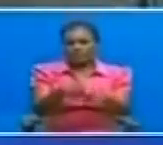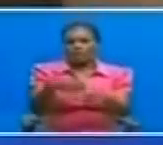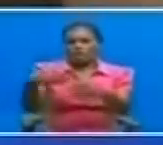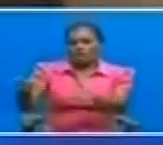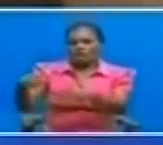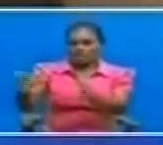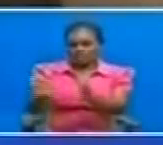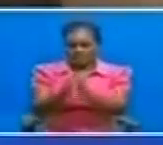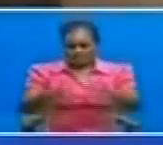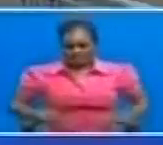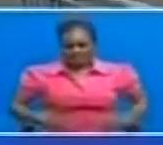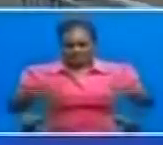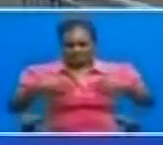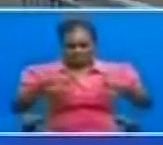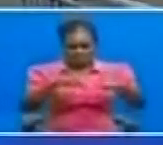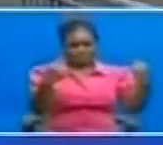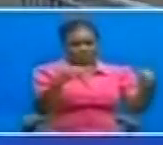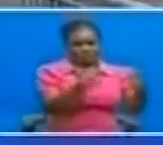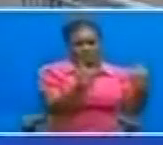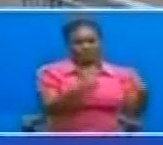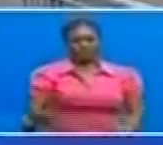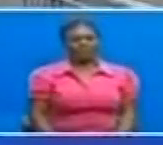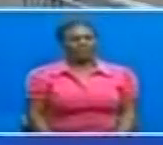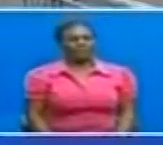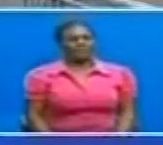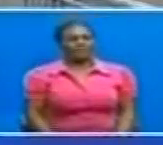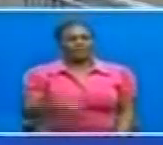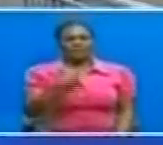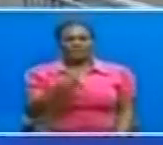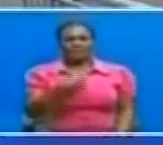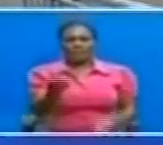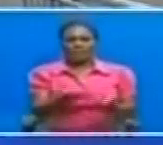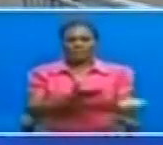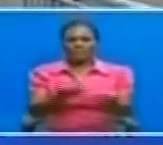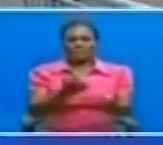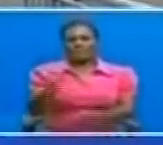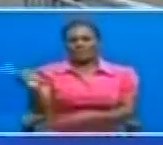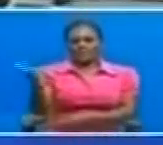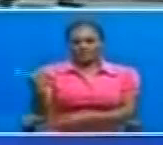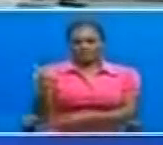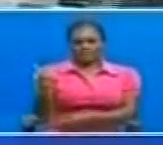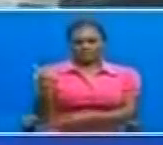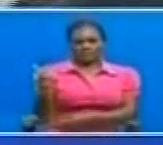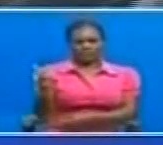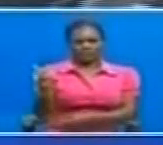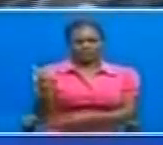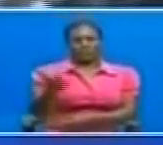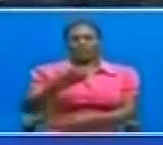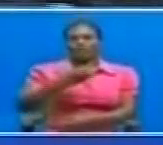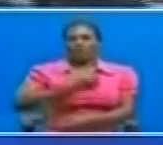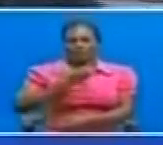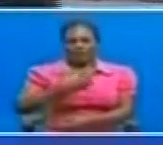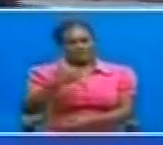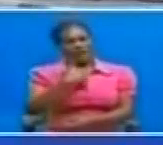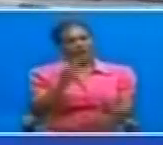and physical injuries cost. We visited businesses in Nairobi's central business district, and the owners had a